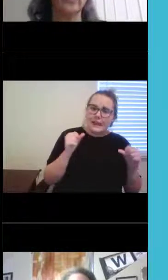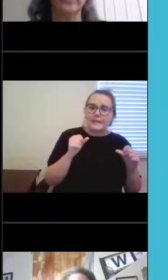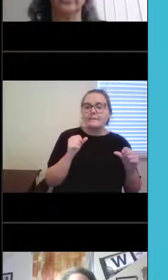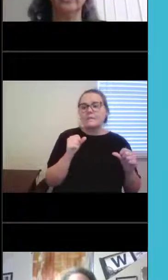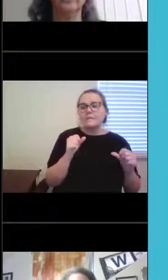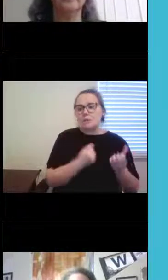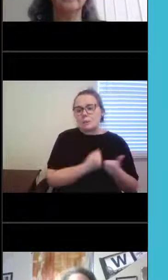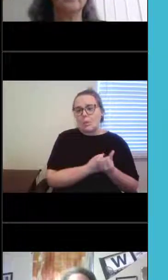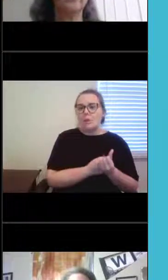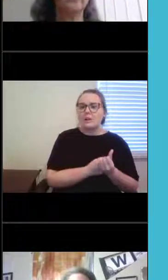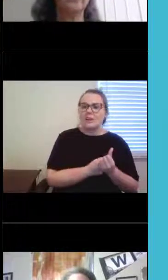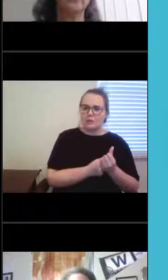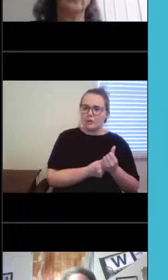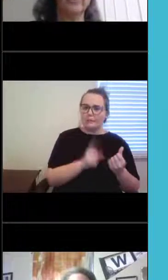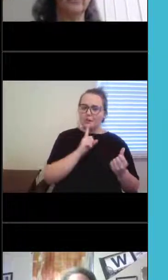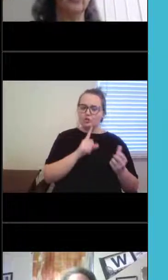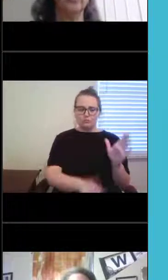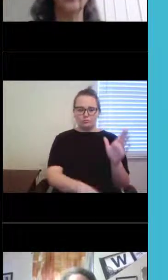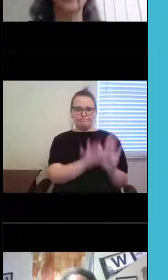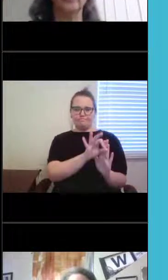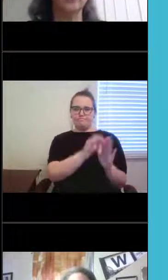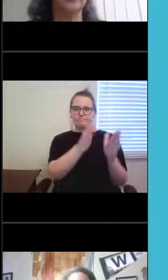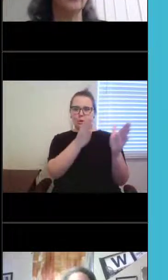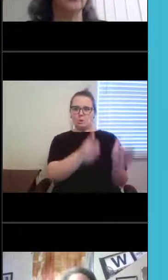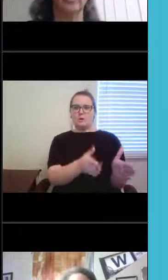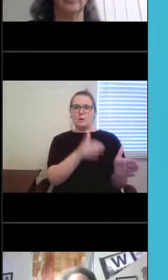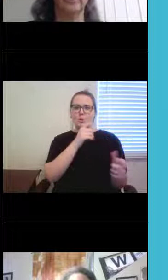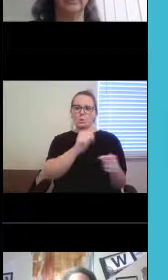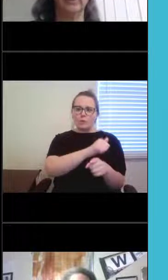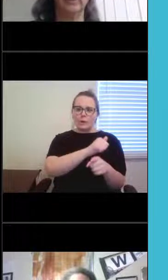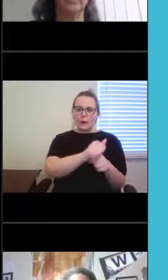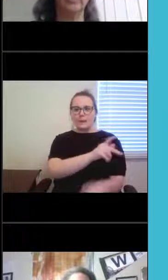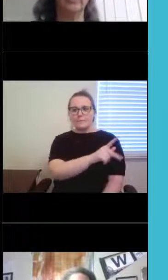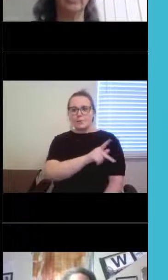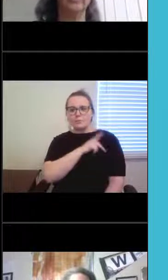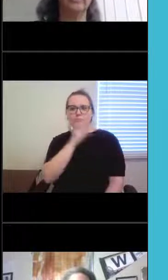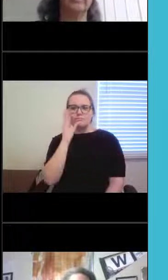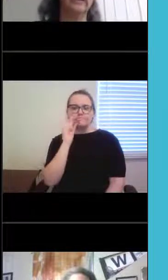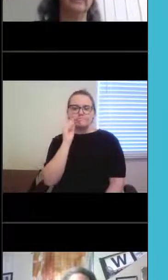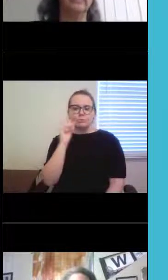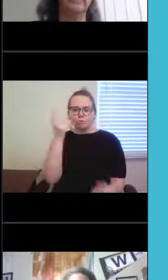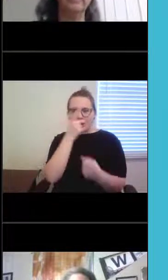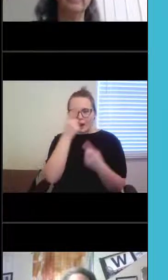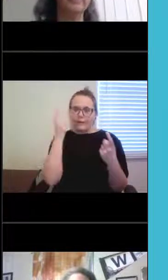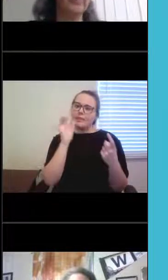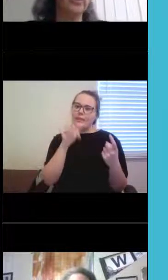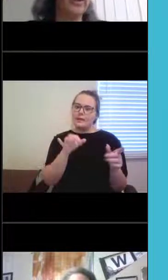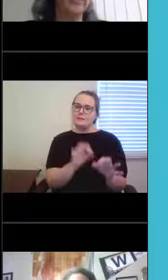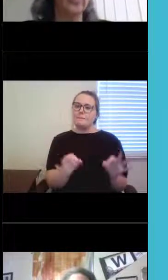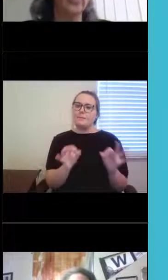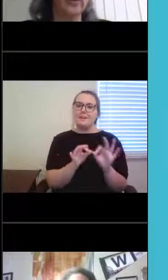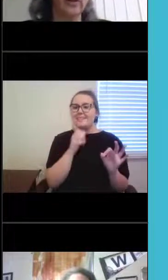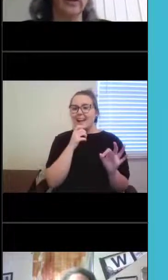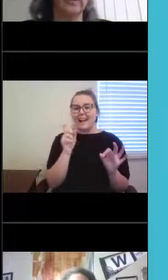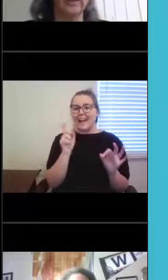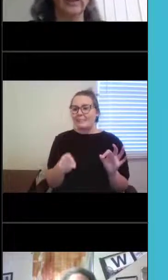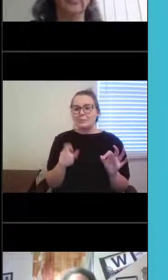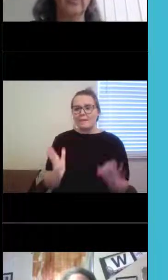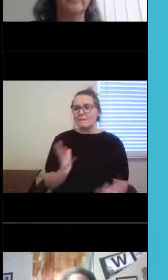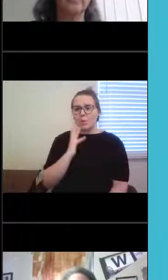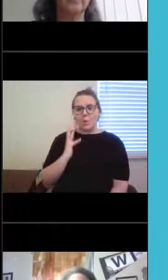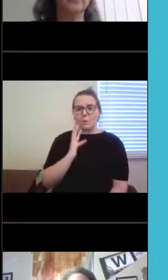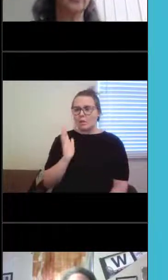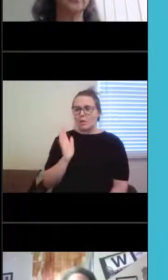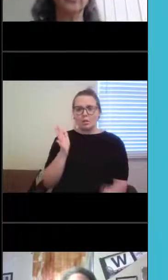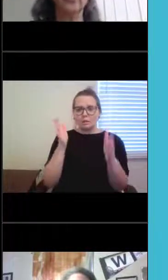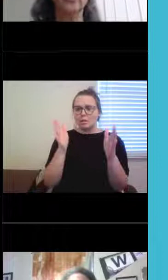having discretion, someone who has training or personal experience with trauma is really what is needed. And it doesn't have to be a formal source,